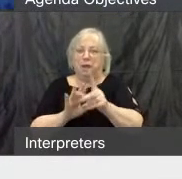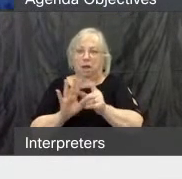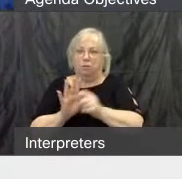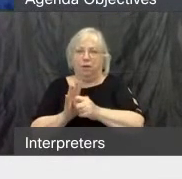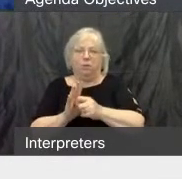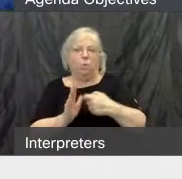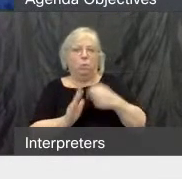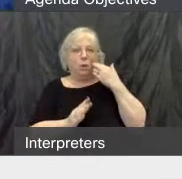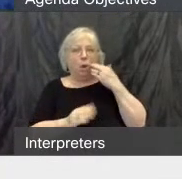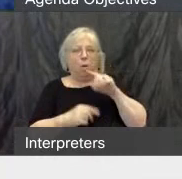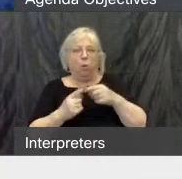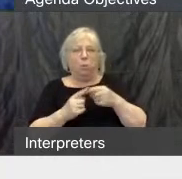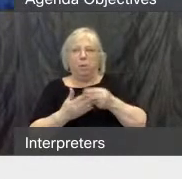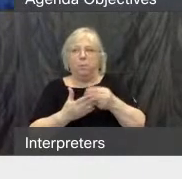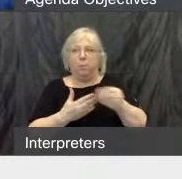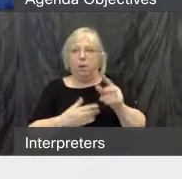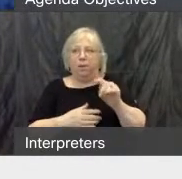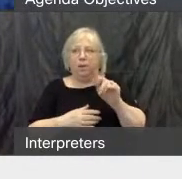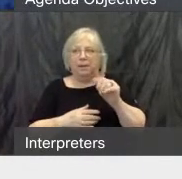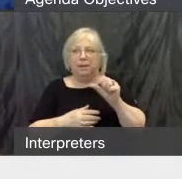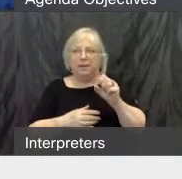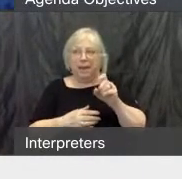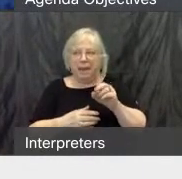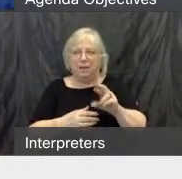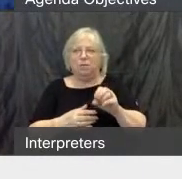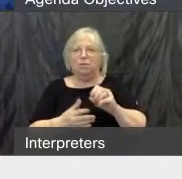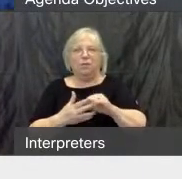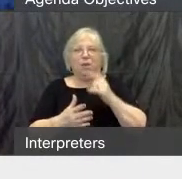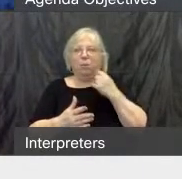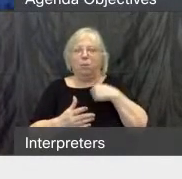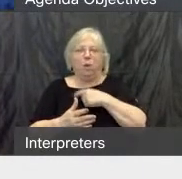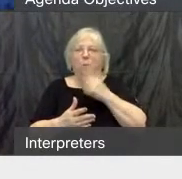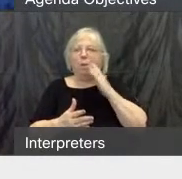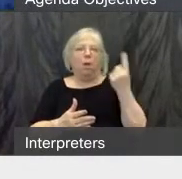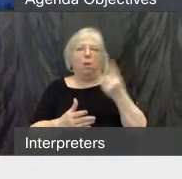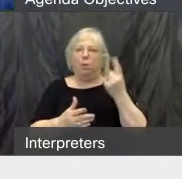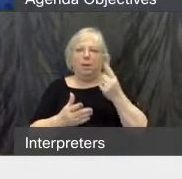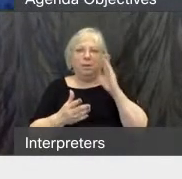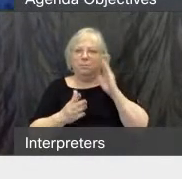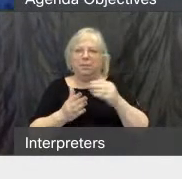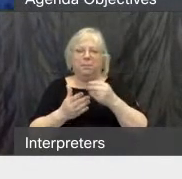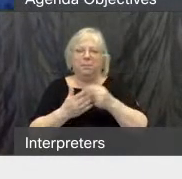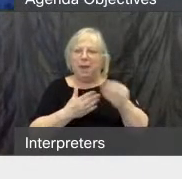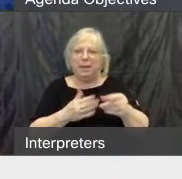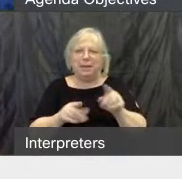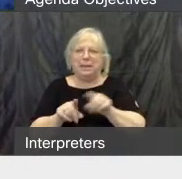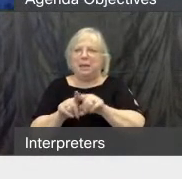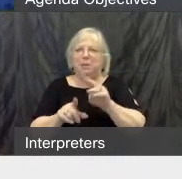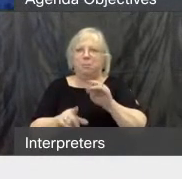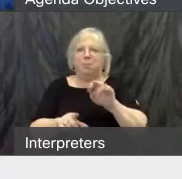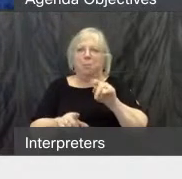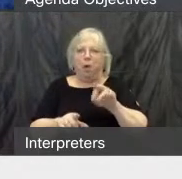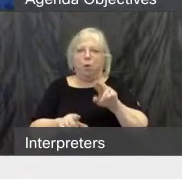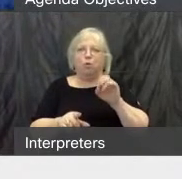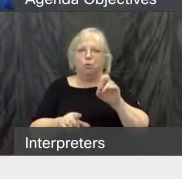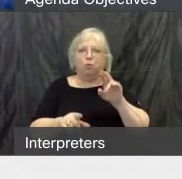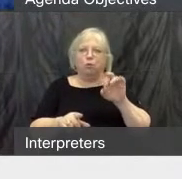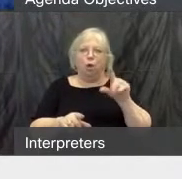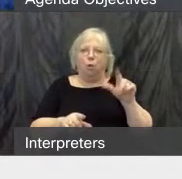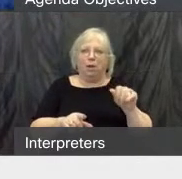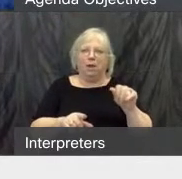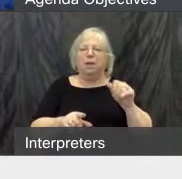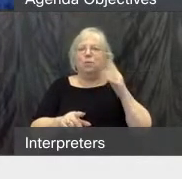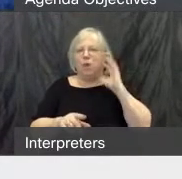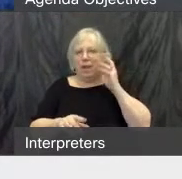the tasers and what we bought and from who we bought them that we'd always be buying from them. The same way with Motorola radio. Once we put that in back